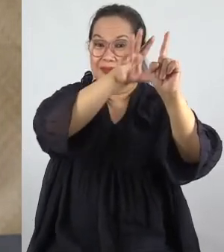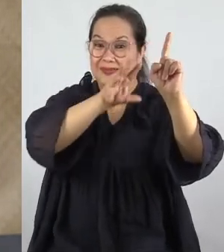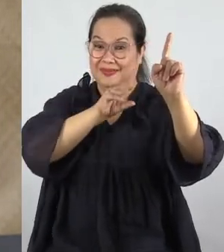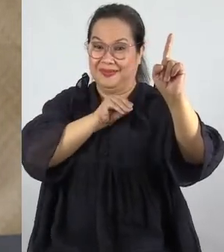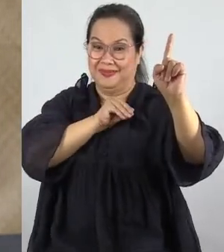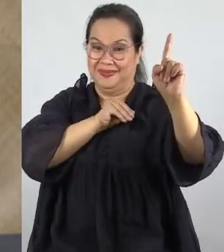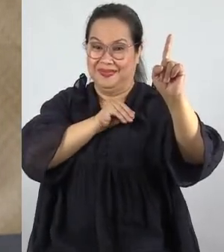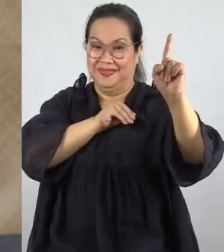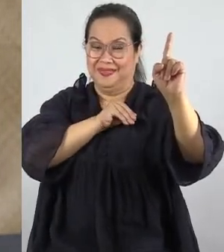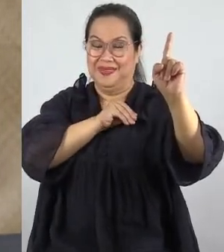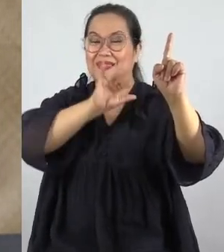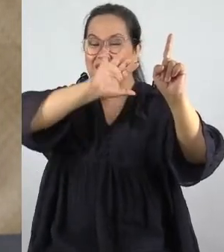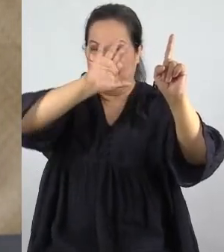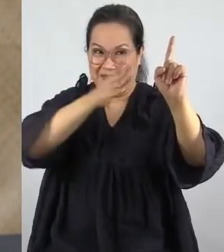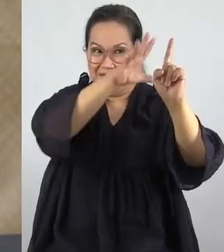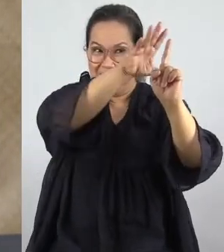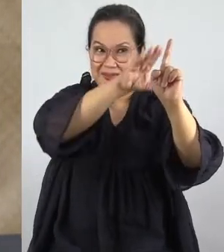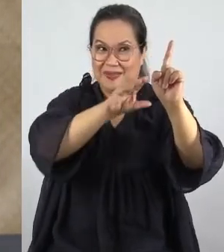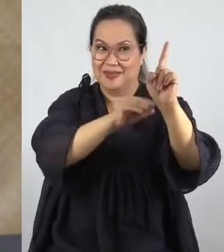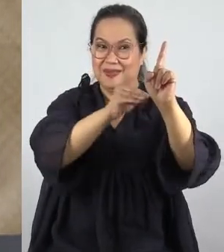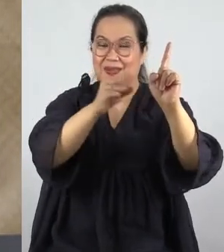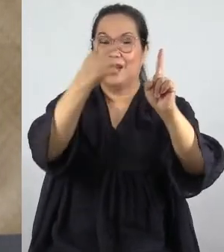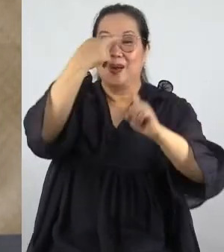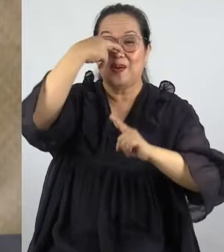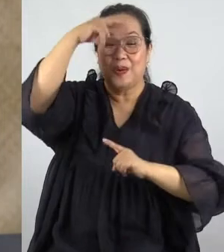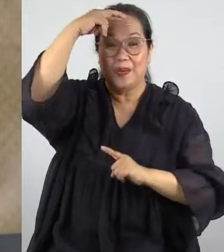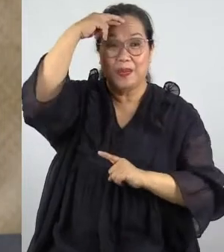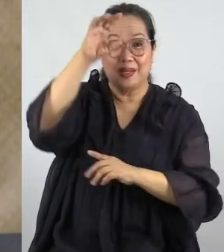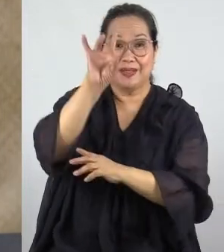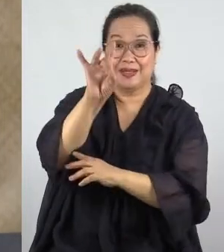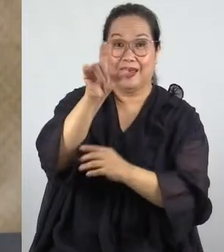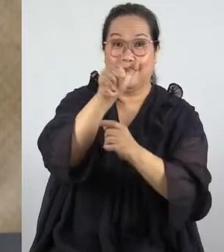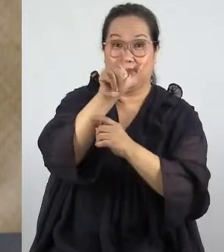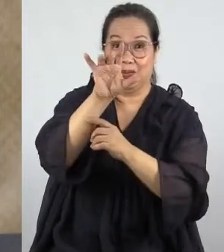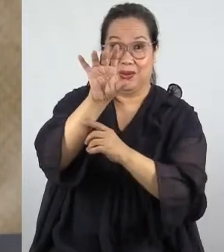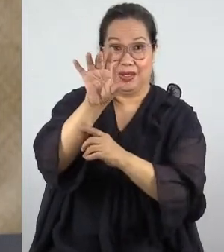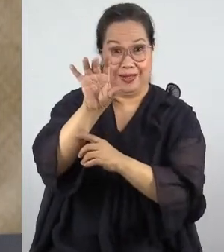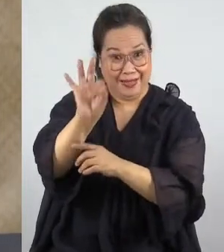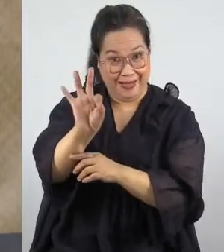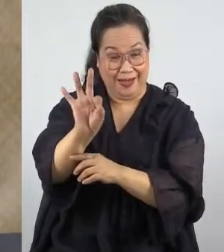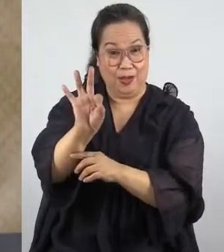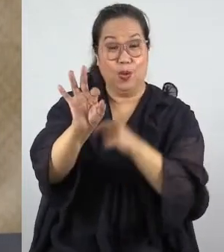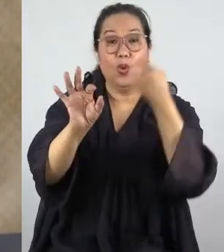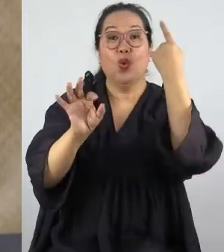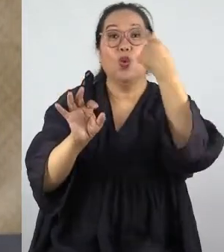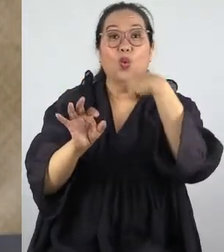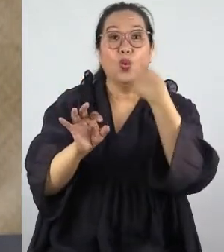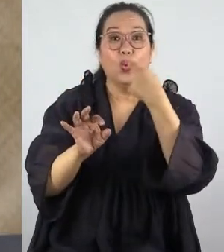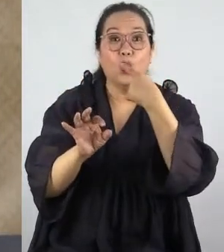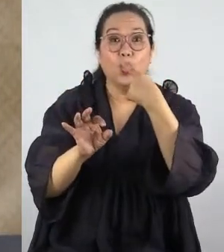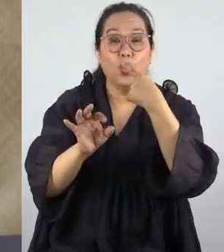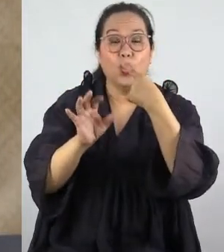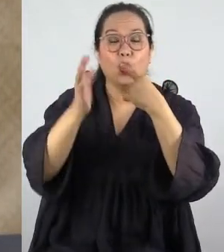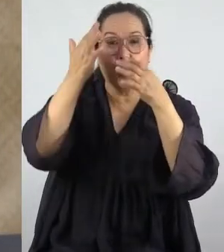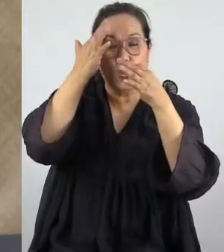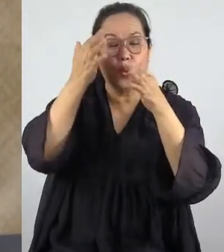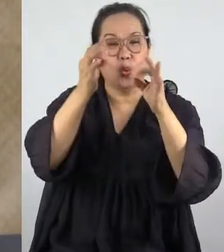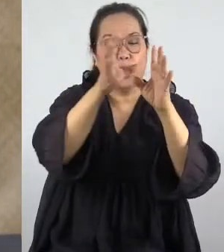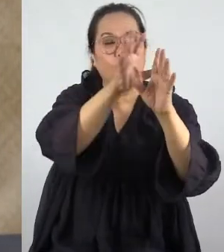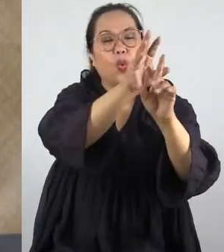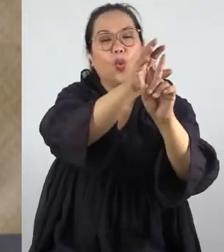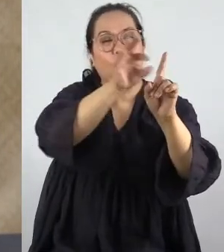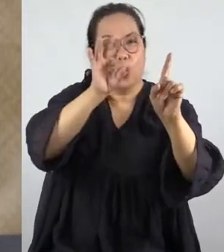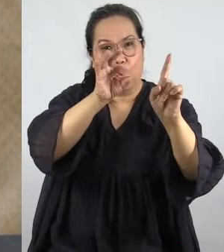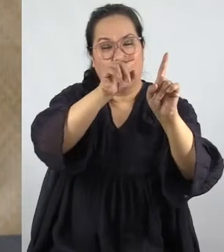yun ang kalooban ng Diyos. Romans 8:29. For those whom He foreknew, He